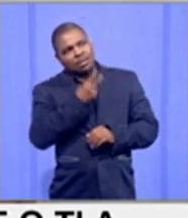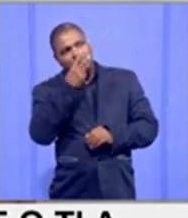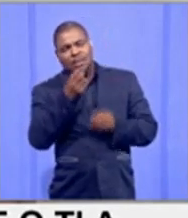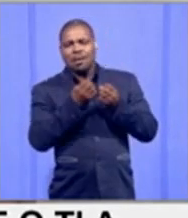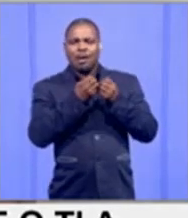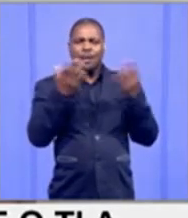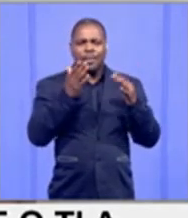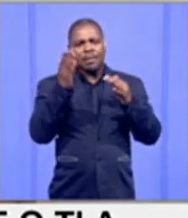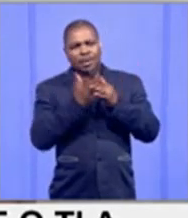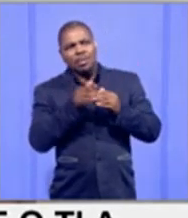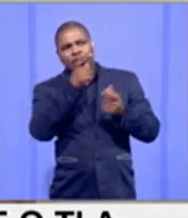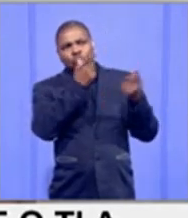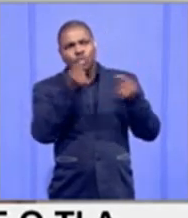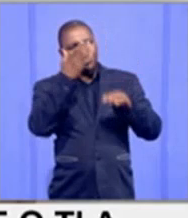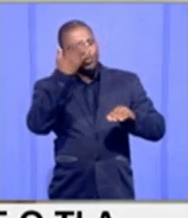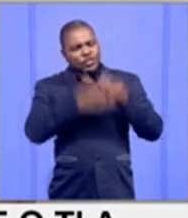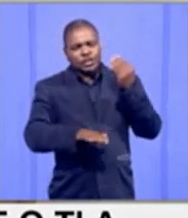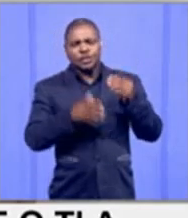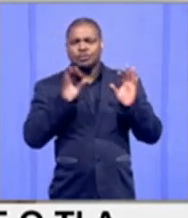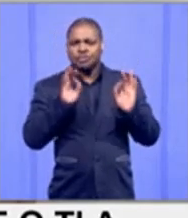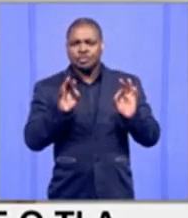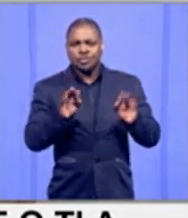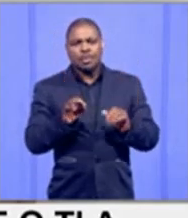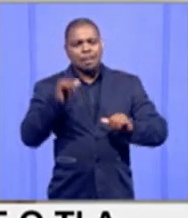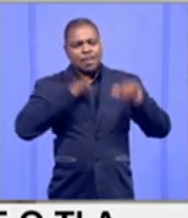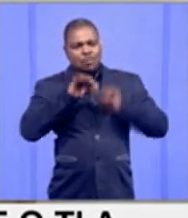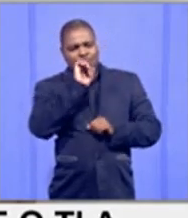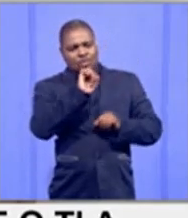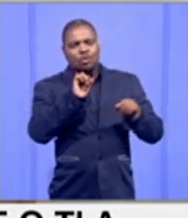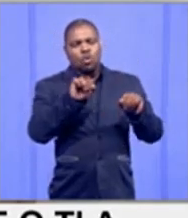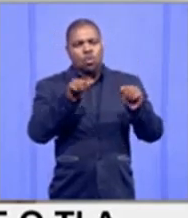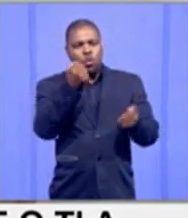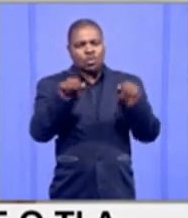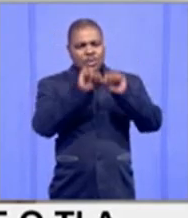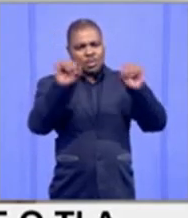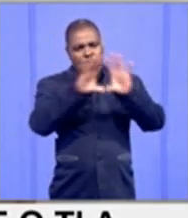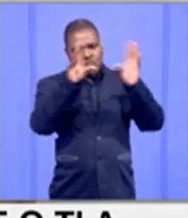many cases have been finalized, the performance of the judiciary as a whole.